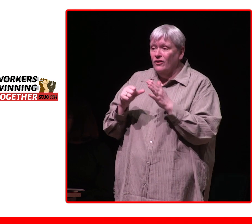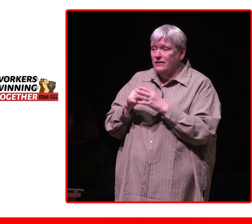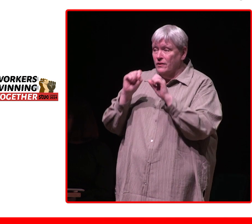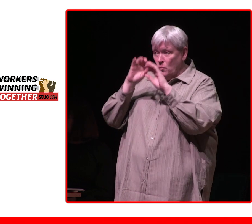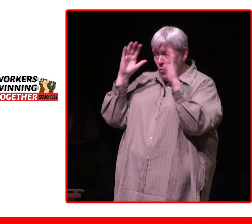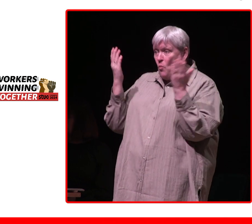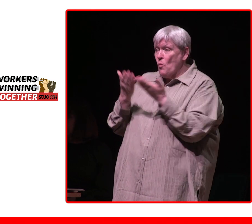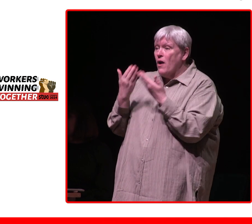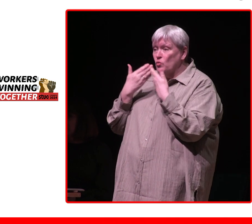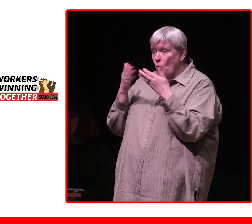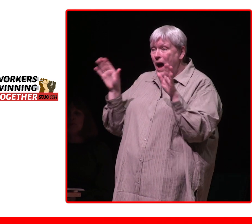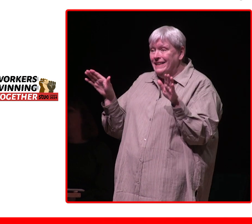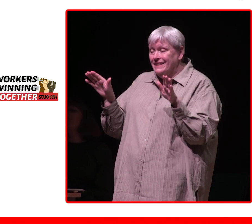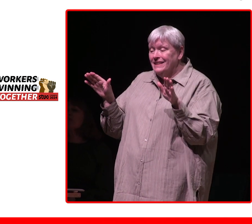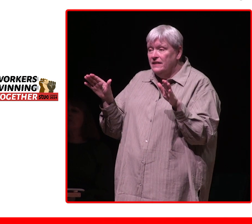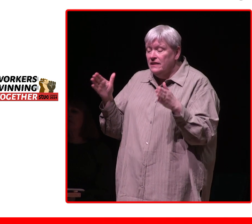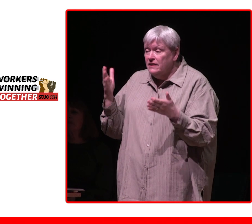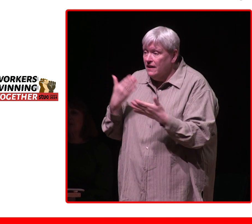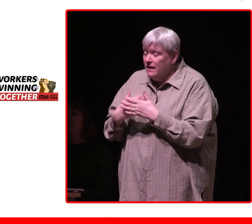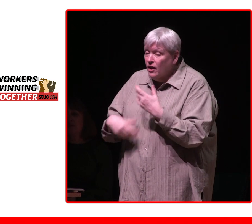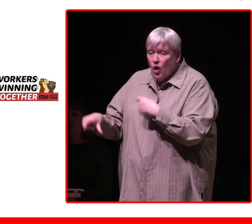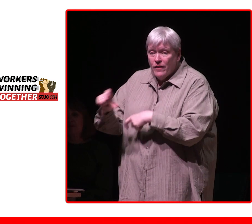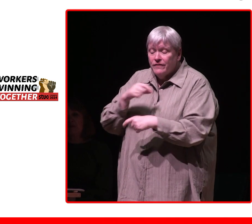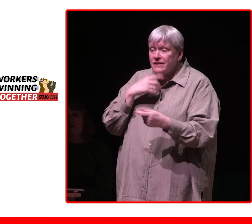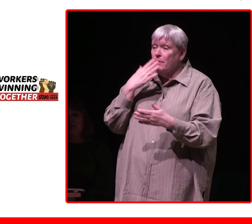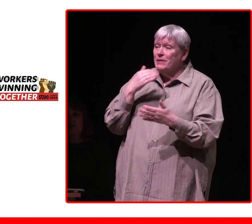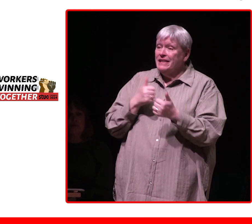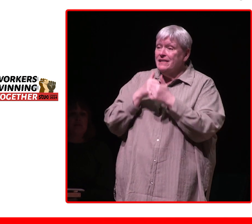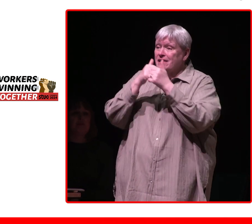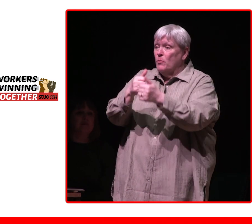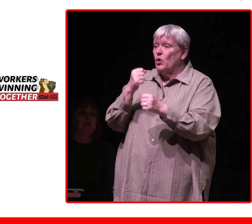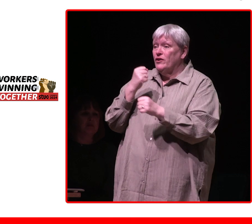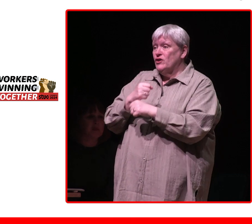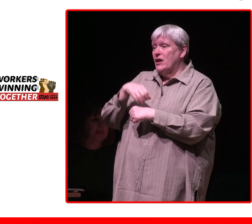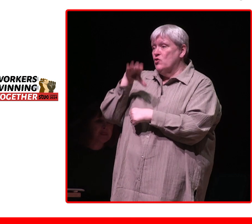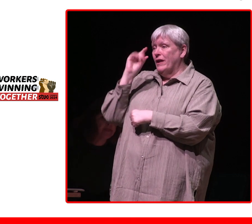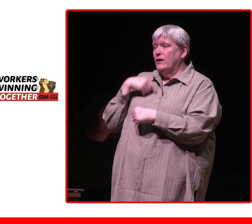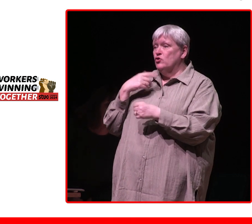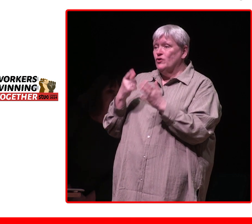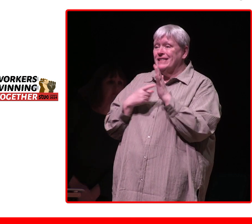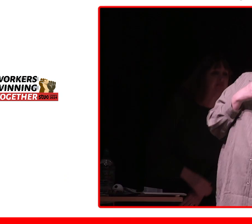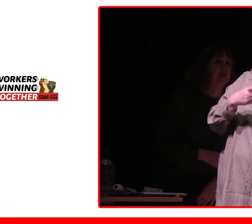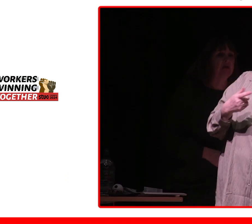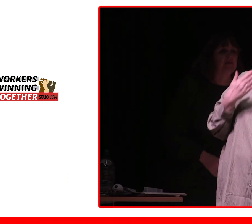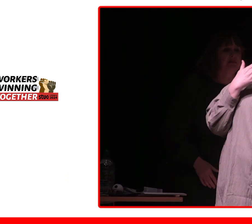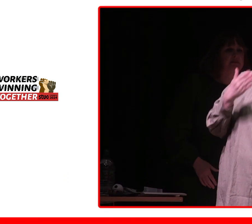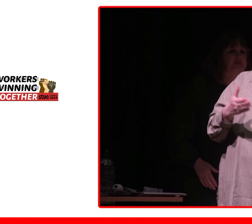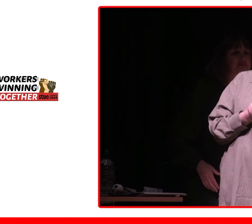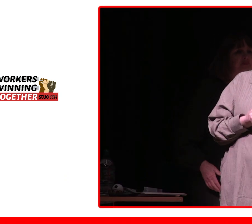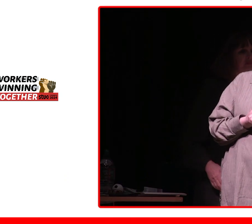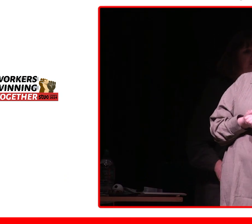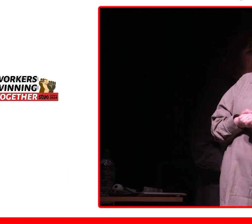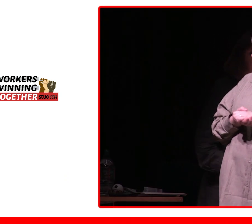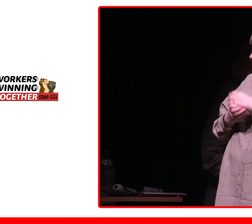worldwide struggle. Conference, please support the General Council statement. Thank you.